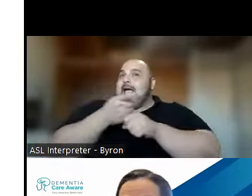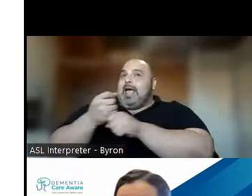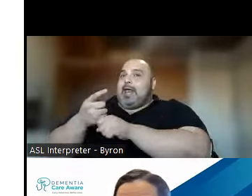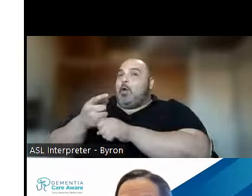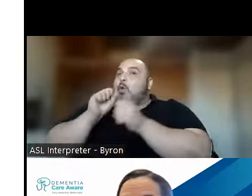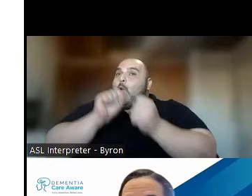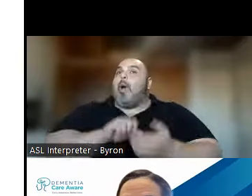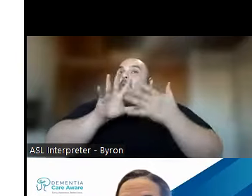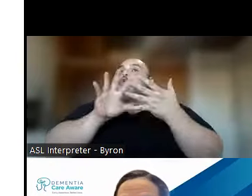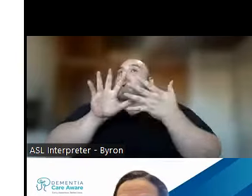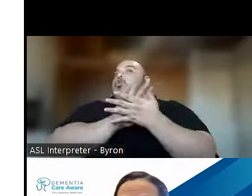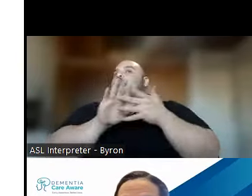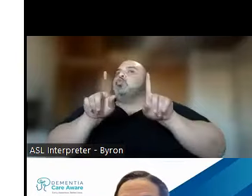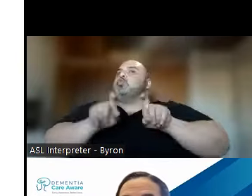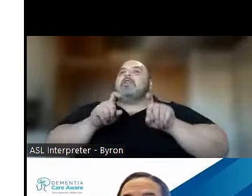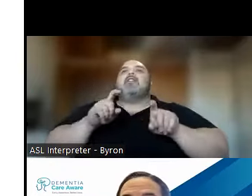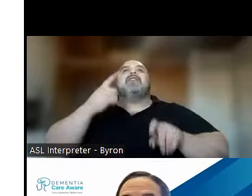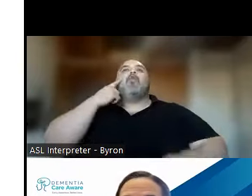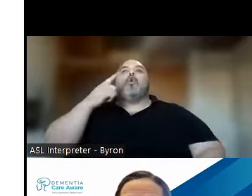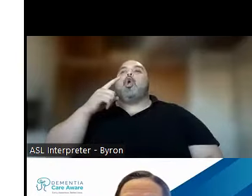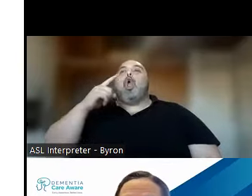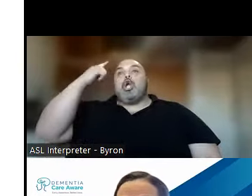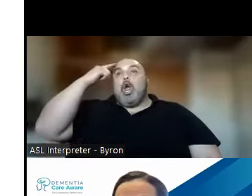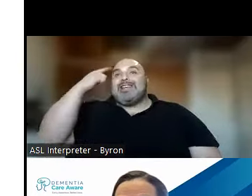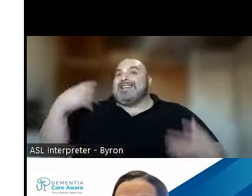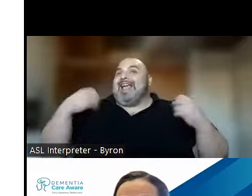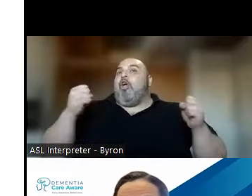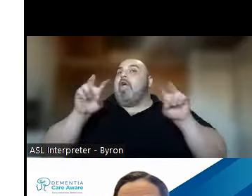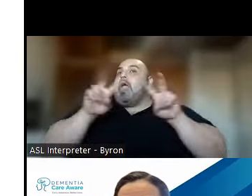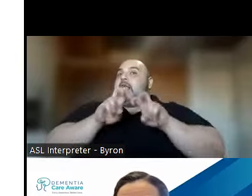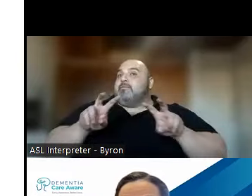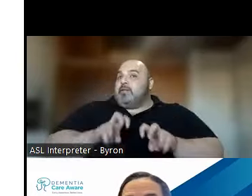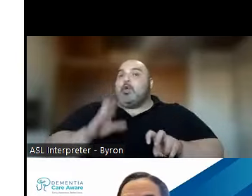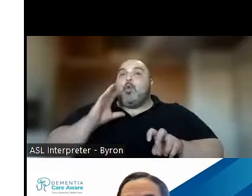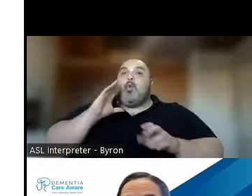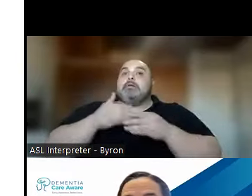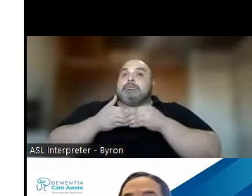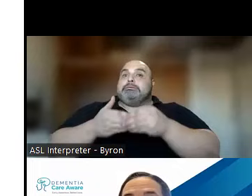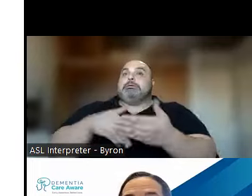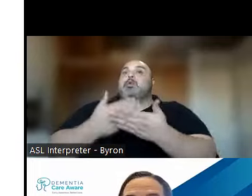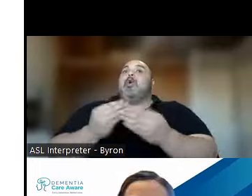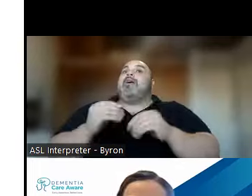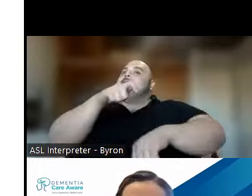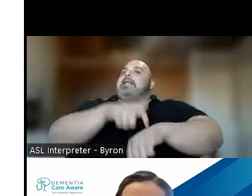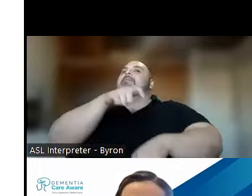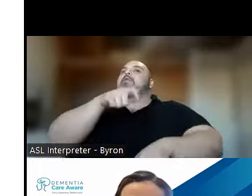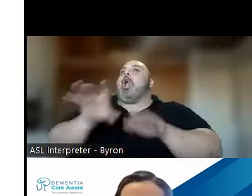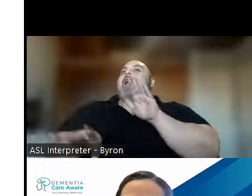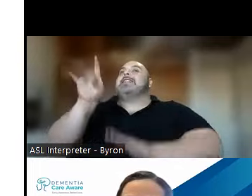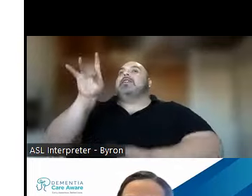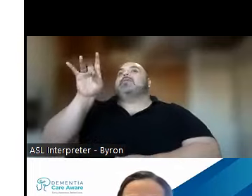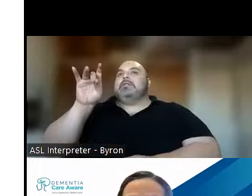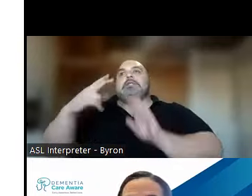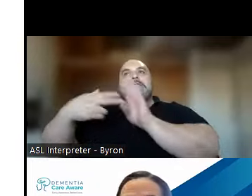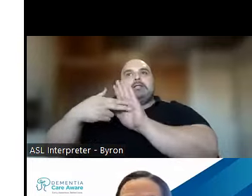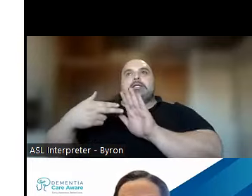to screening with the cognitive health assessment will lead to timelier identification and diagnosis and much better